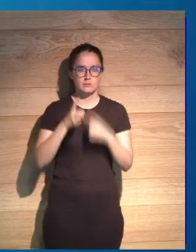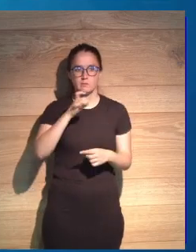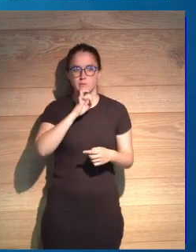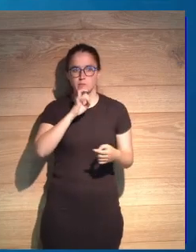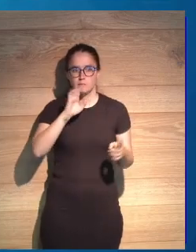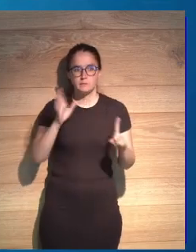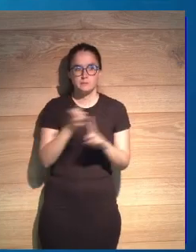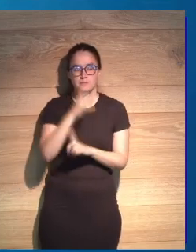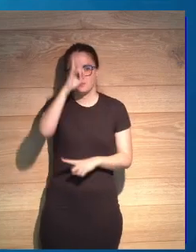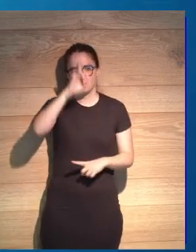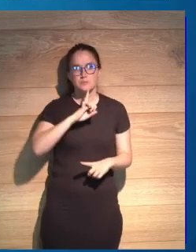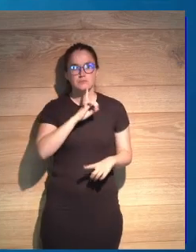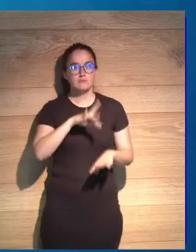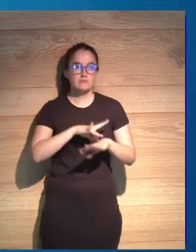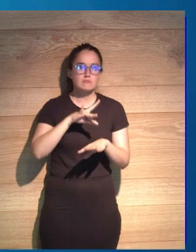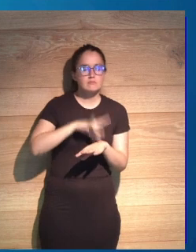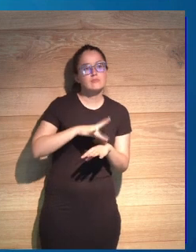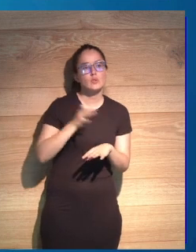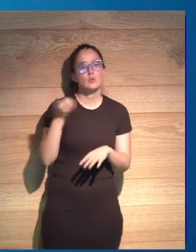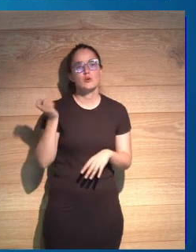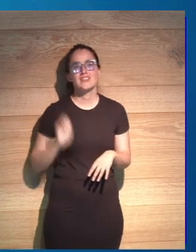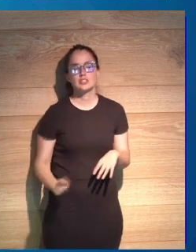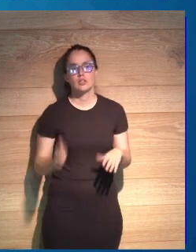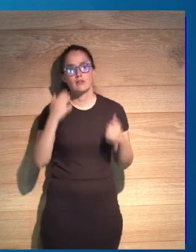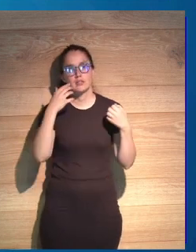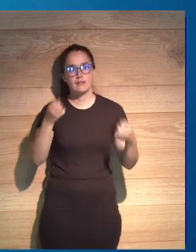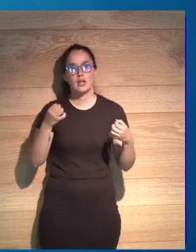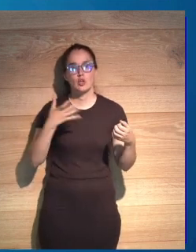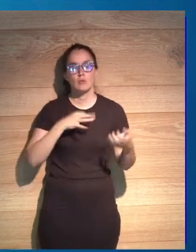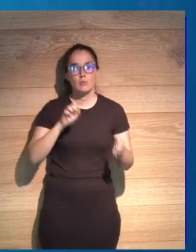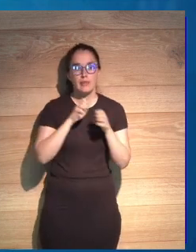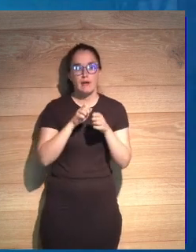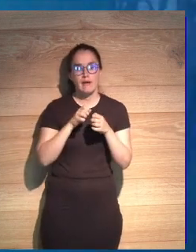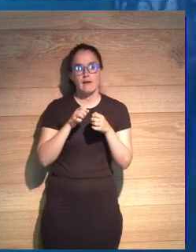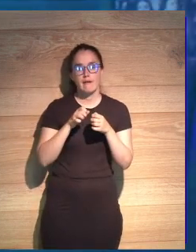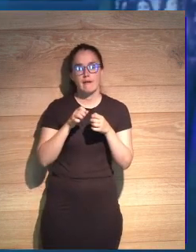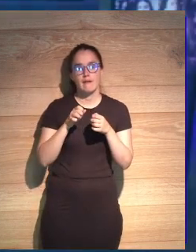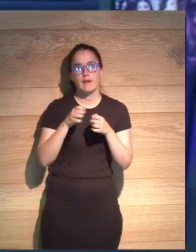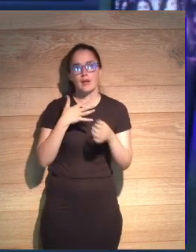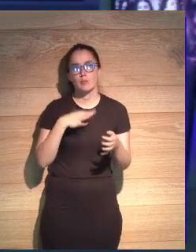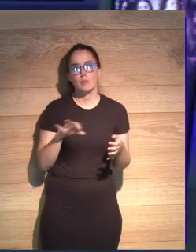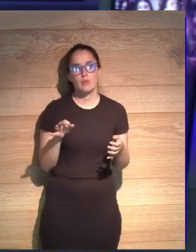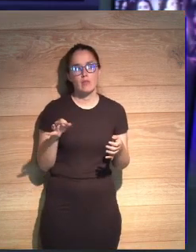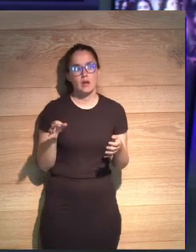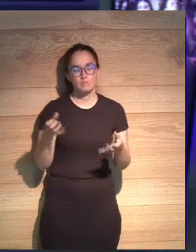Well, it's complicated sometimes to find a profile of health professional that's able